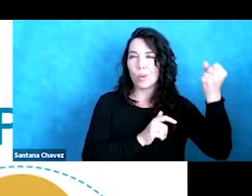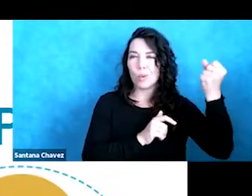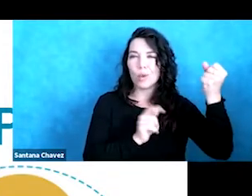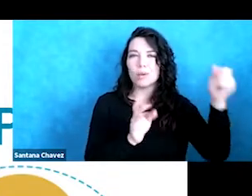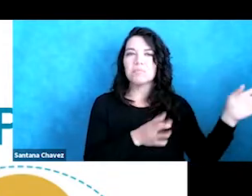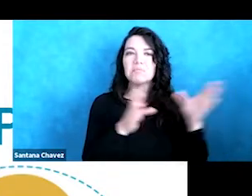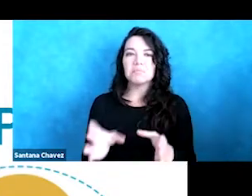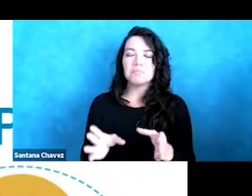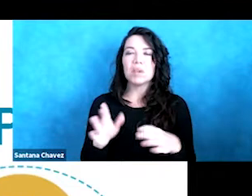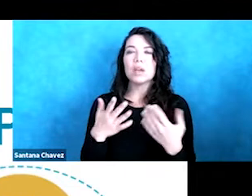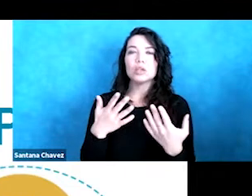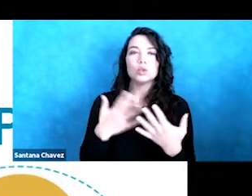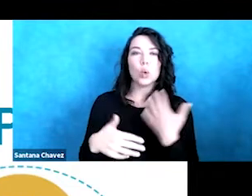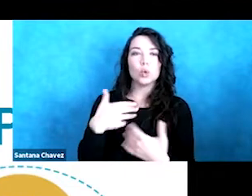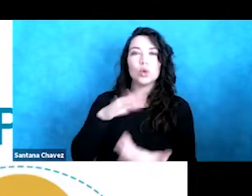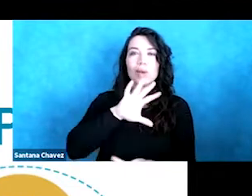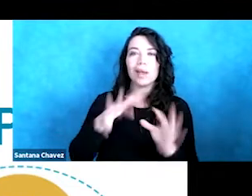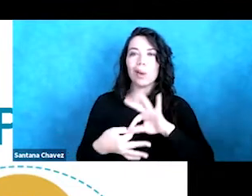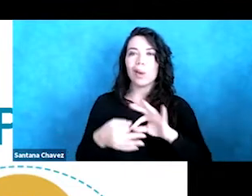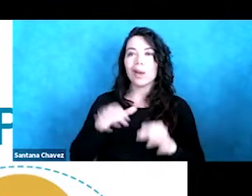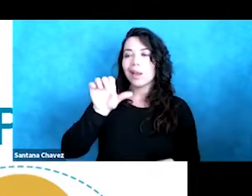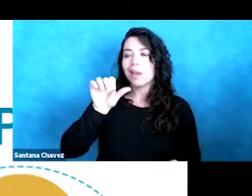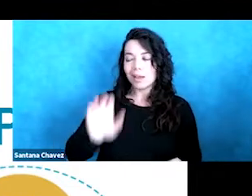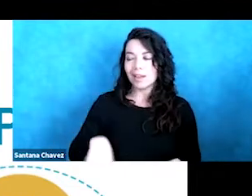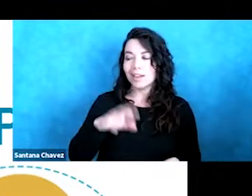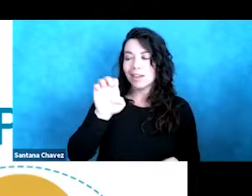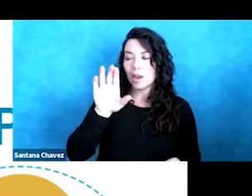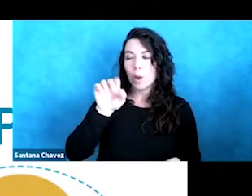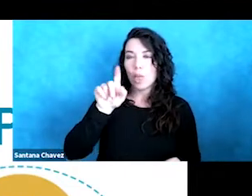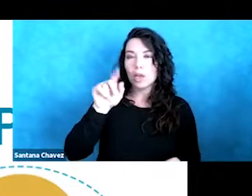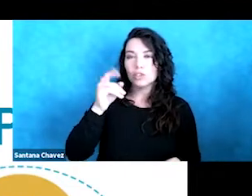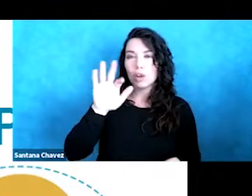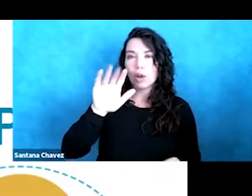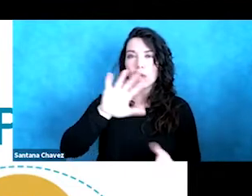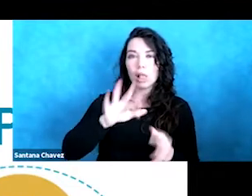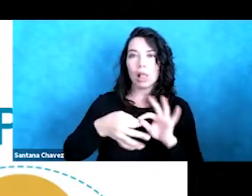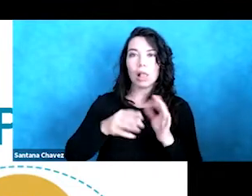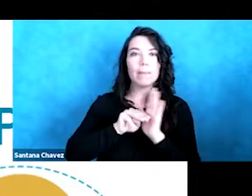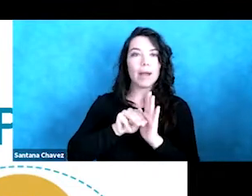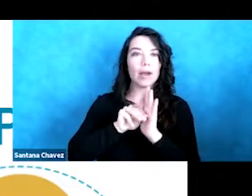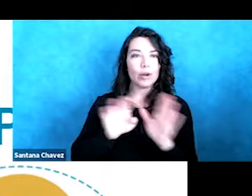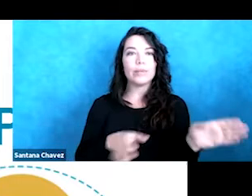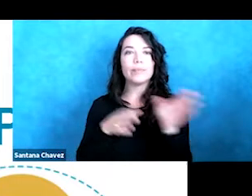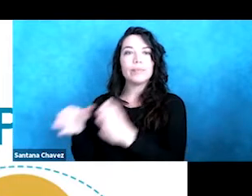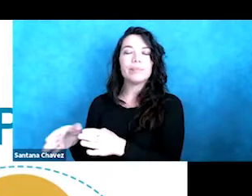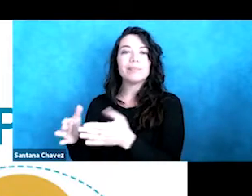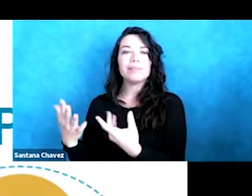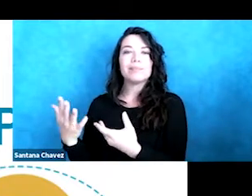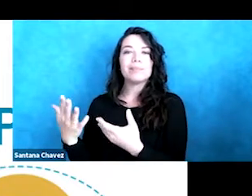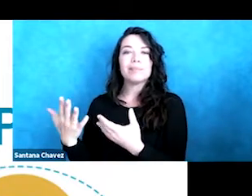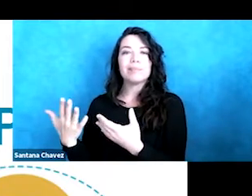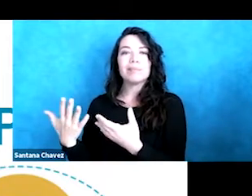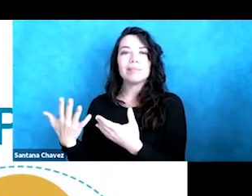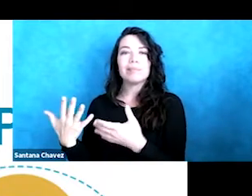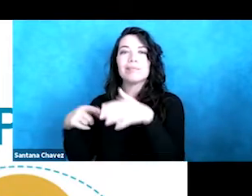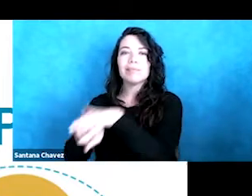Ecological Model, and then we have the Interagency Standing Committee's IASC Intervention Pyramid, which we'll also look at later in